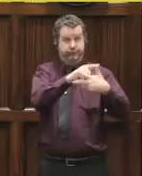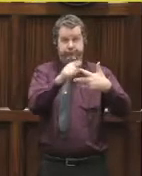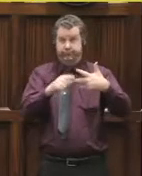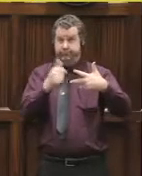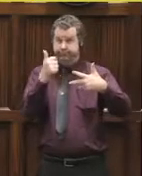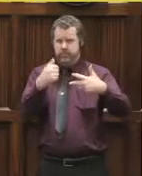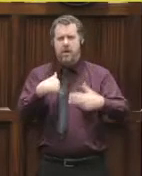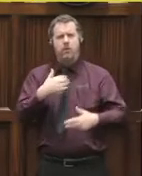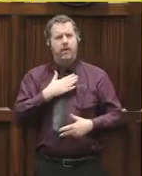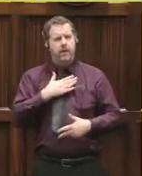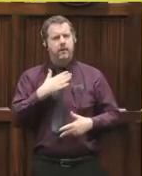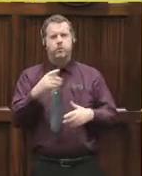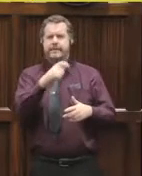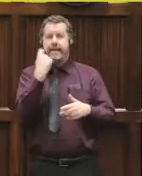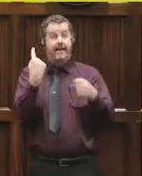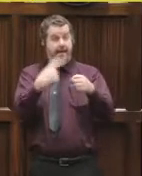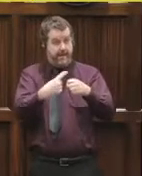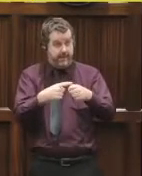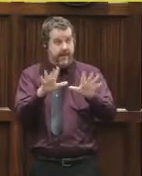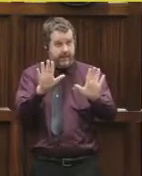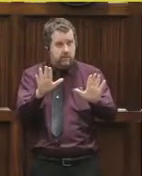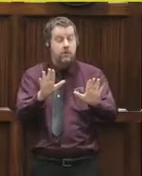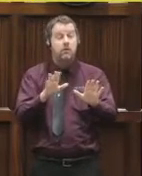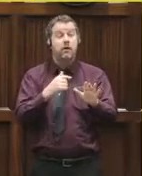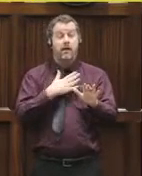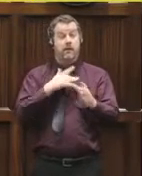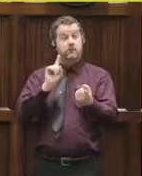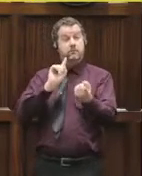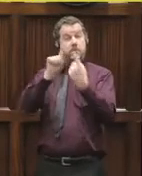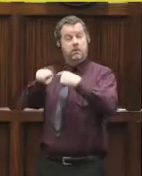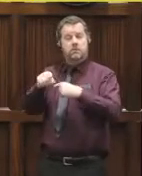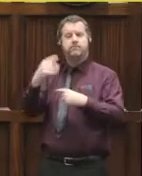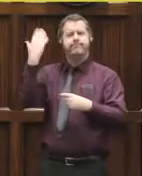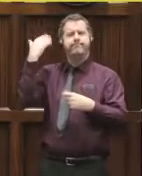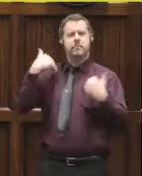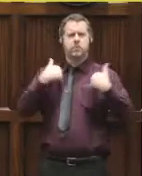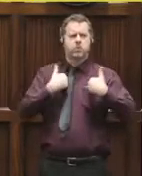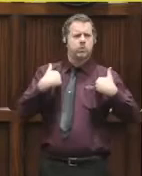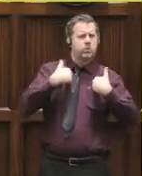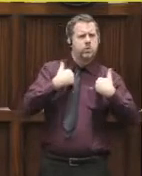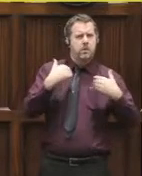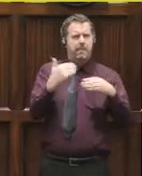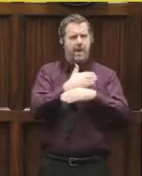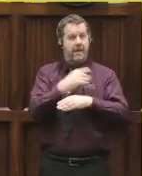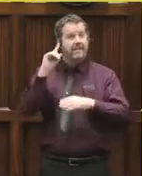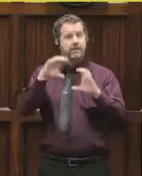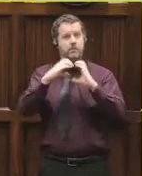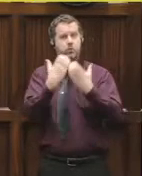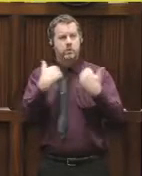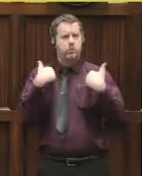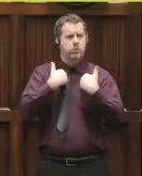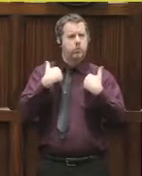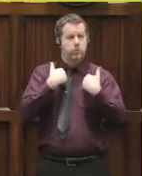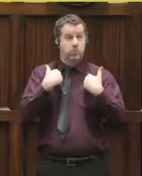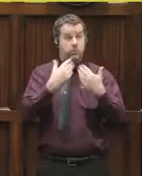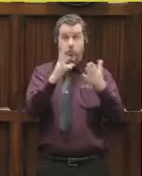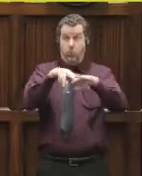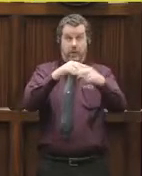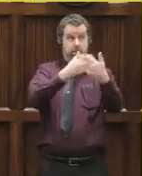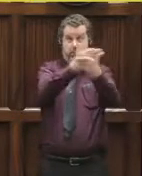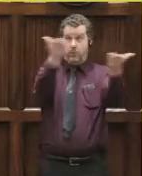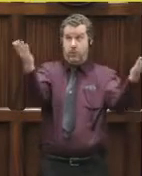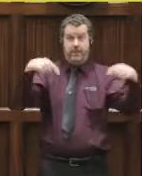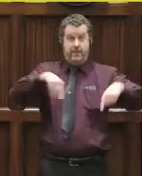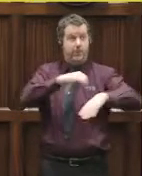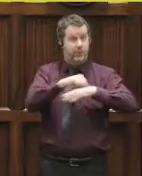to reiterate for the House that in response to the concerns raised by the deaf community, and I welcome you all here today for